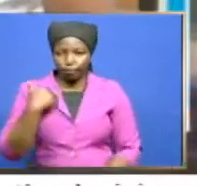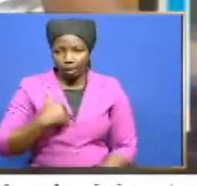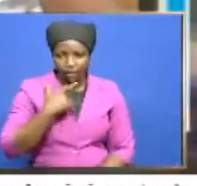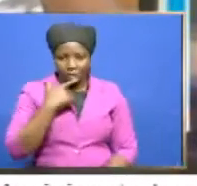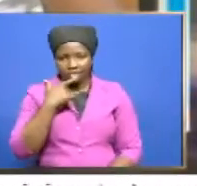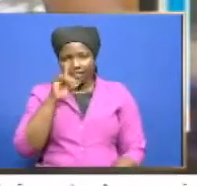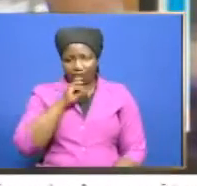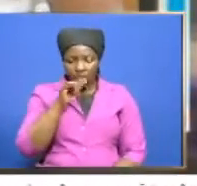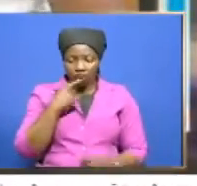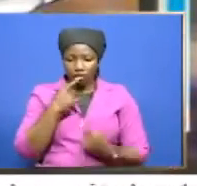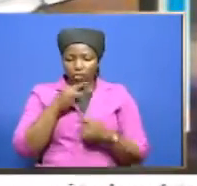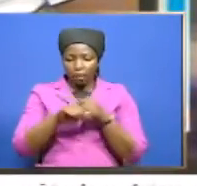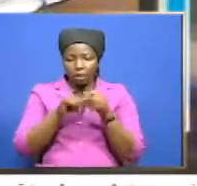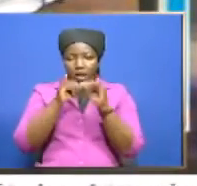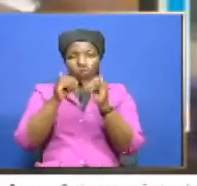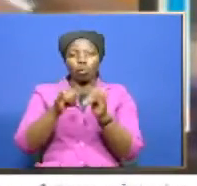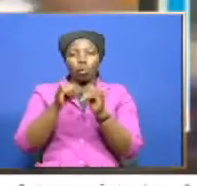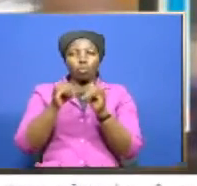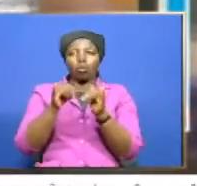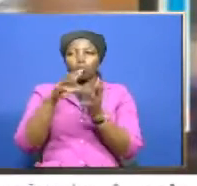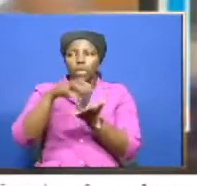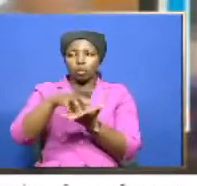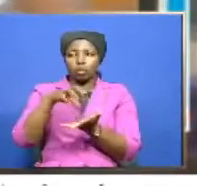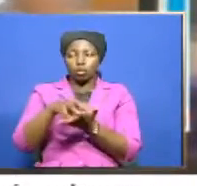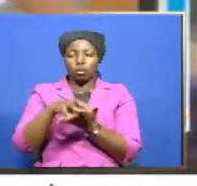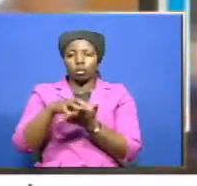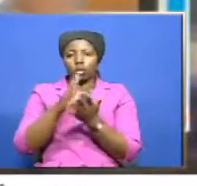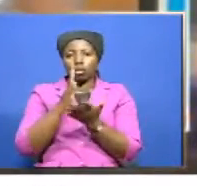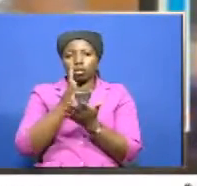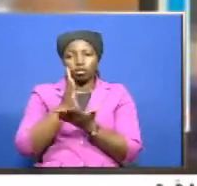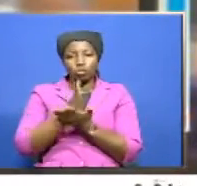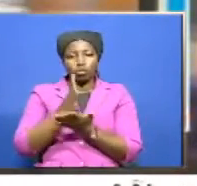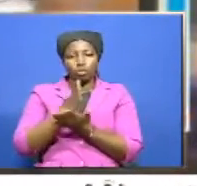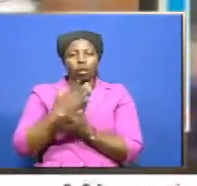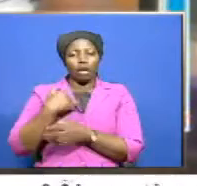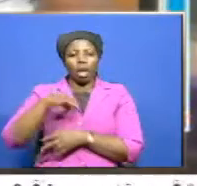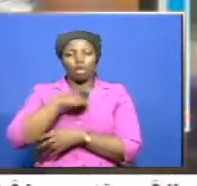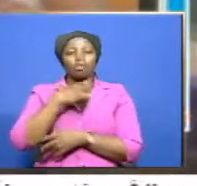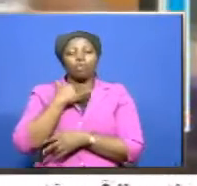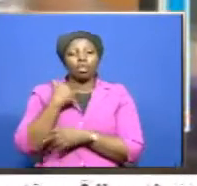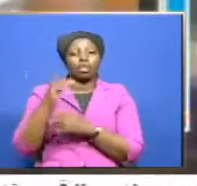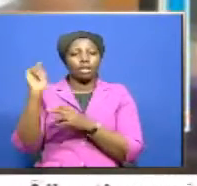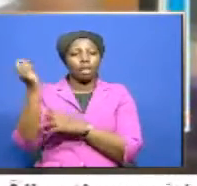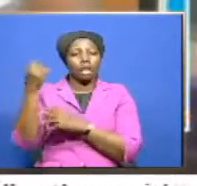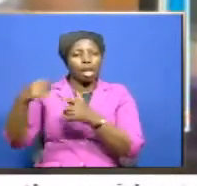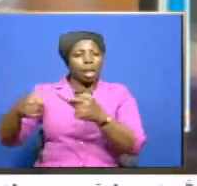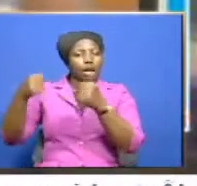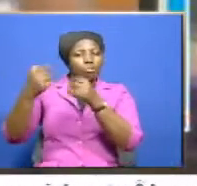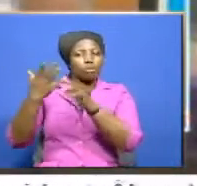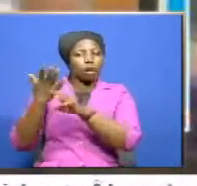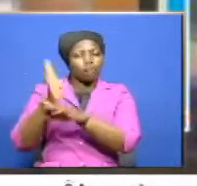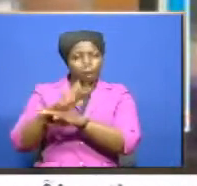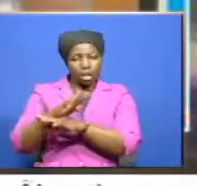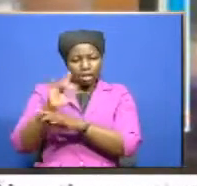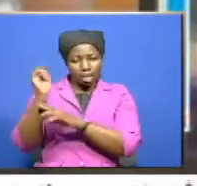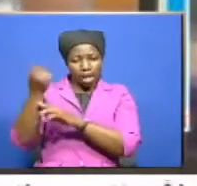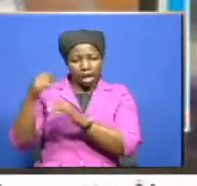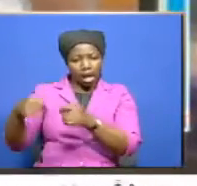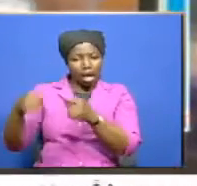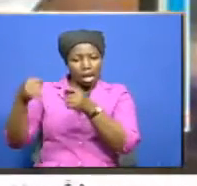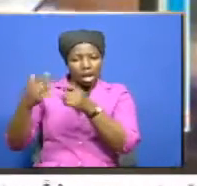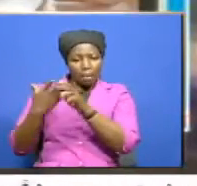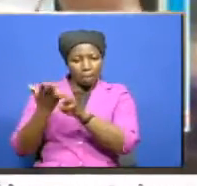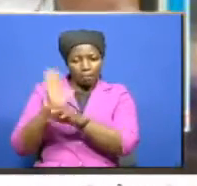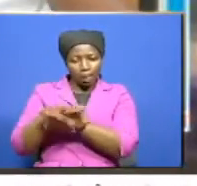about the new norm, okay? And obviously, we all wanted Kenya Cup to resume. Kenya Cup has resumed under different